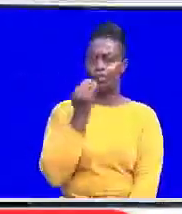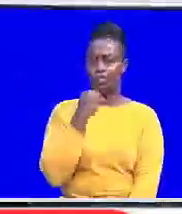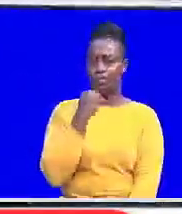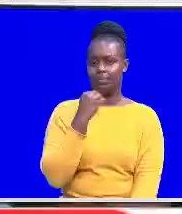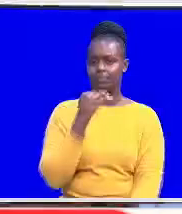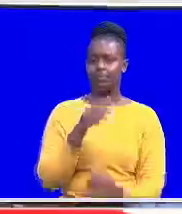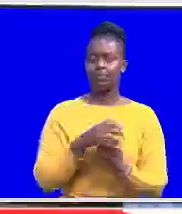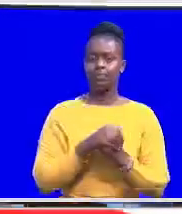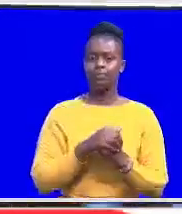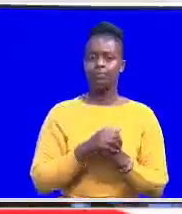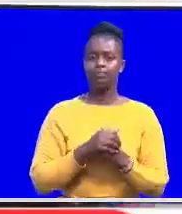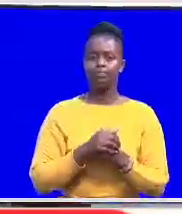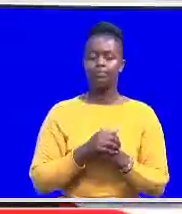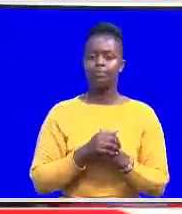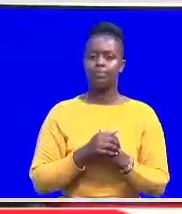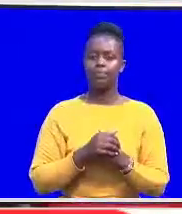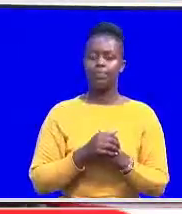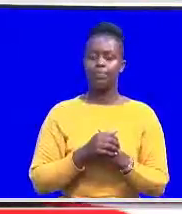stomachs.